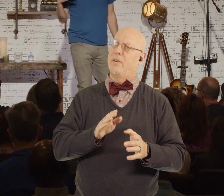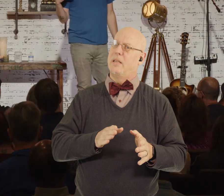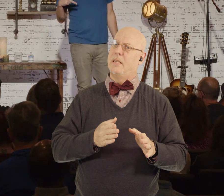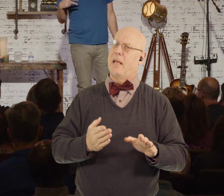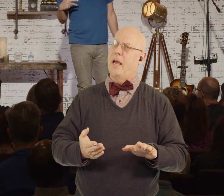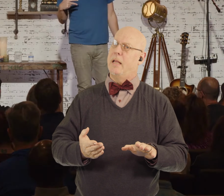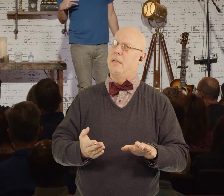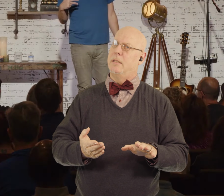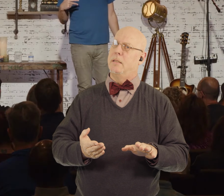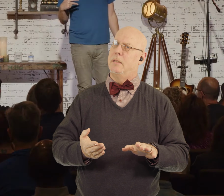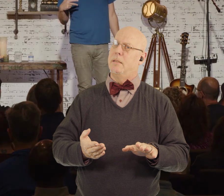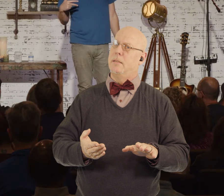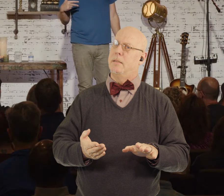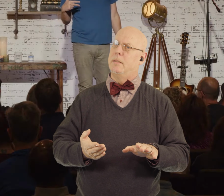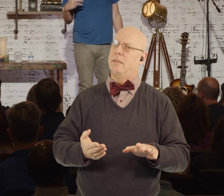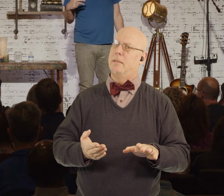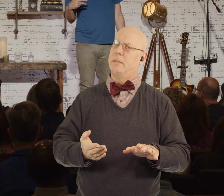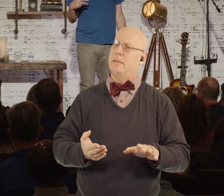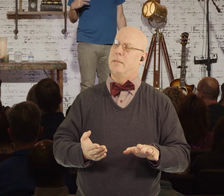But you're dead.